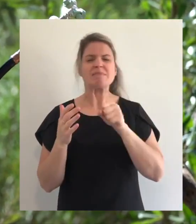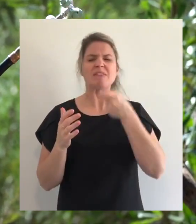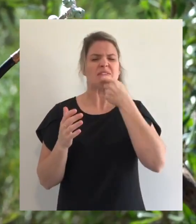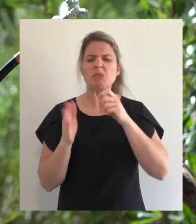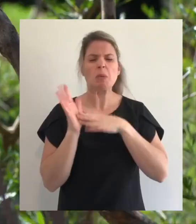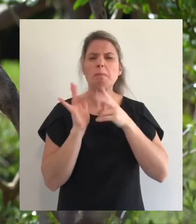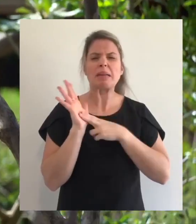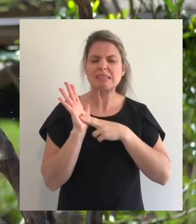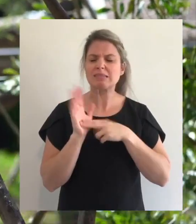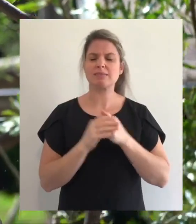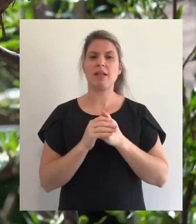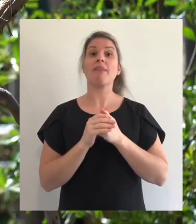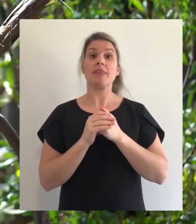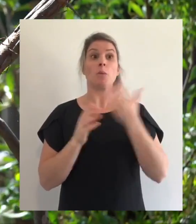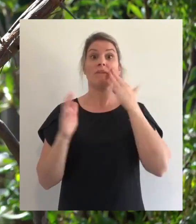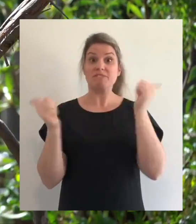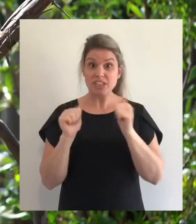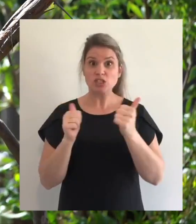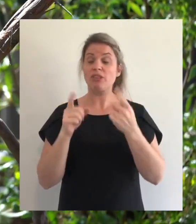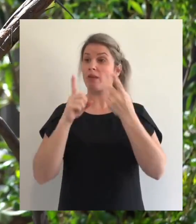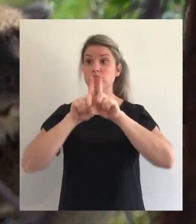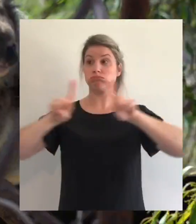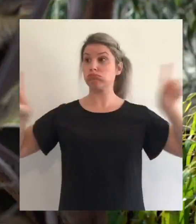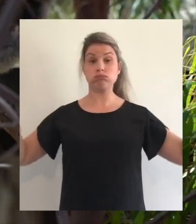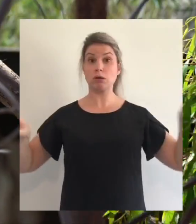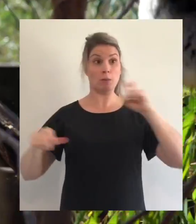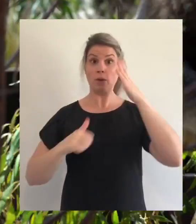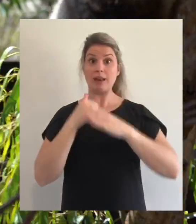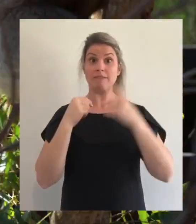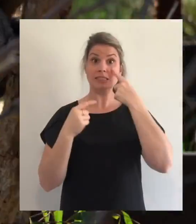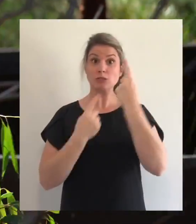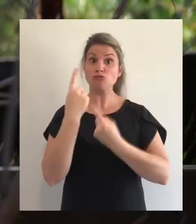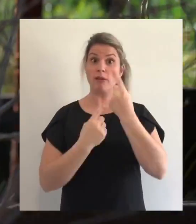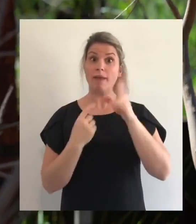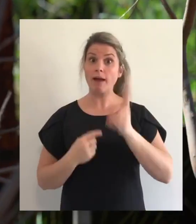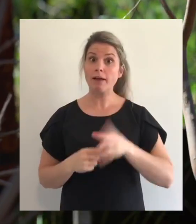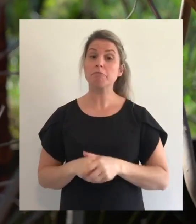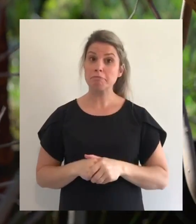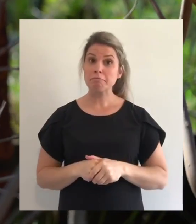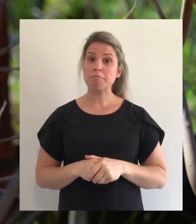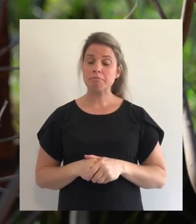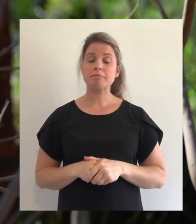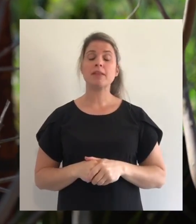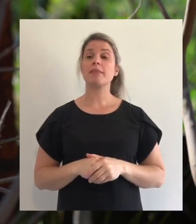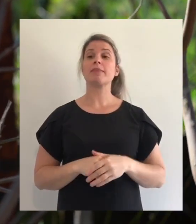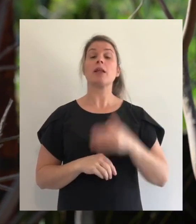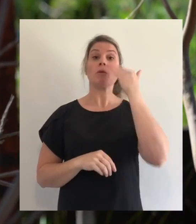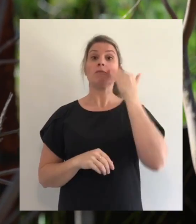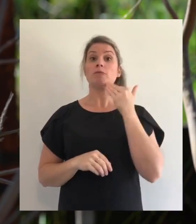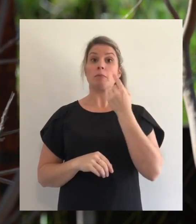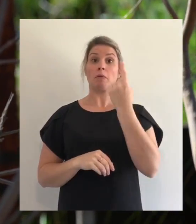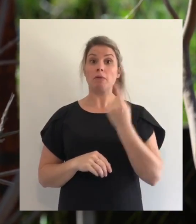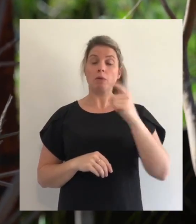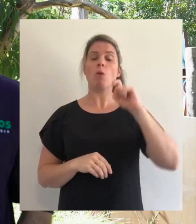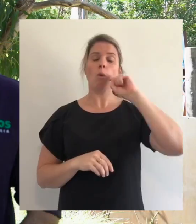that's all they need, and then they'll go their separate ways, possibly to never see each other again. And then that female koala, like Emily, is then left to